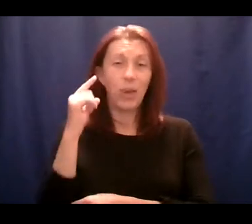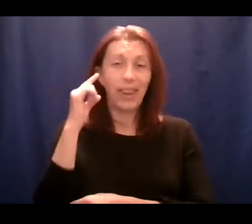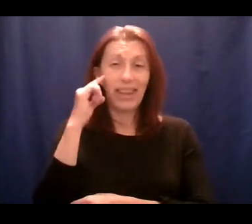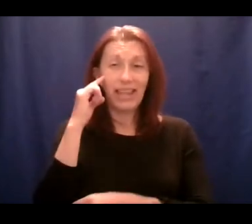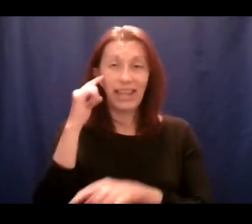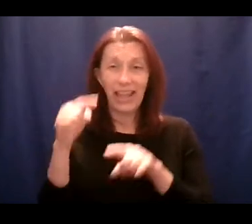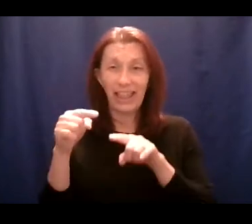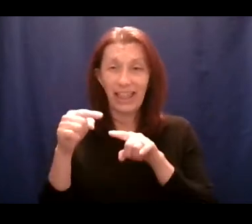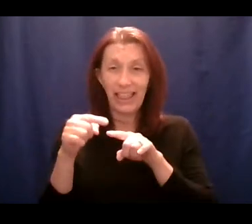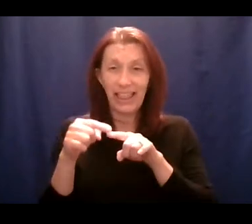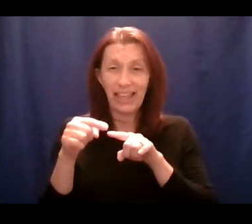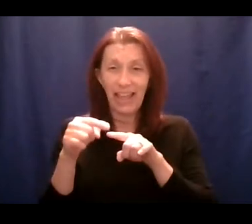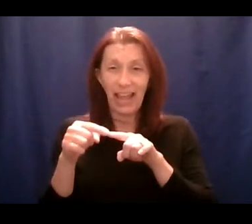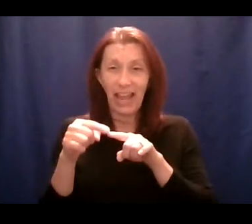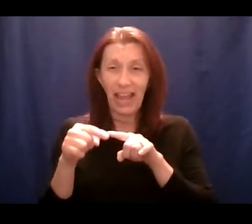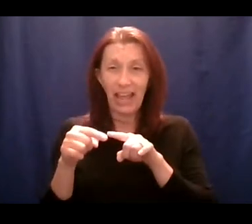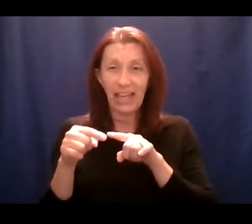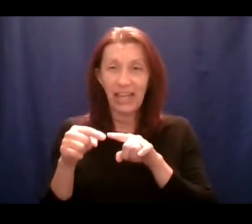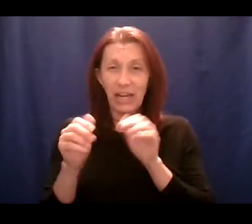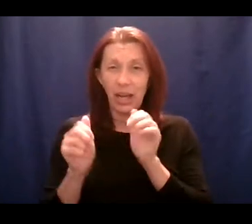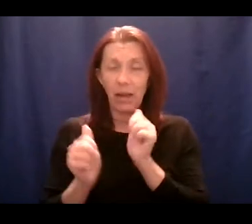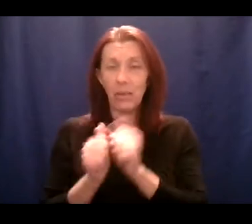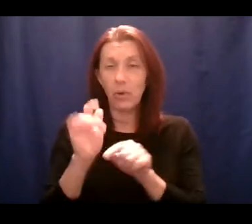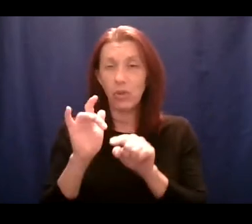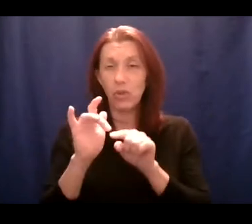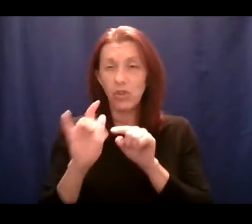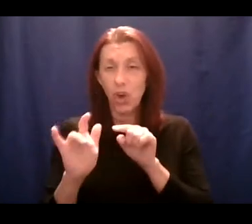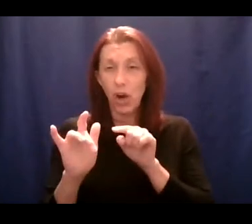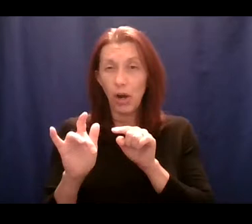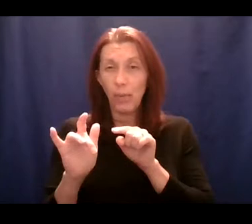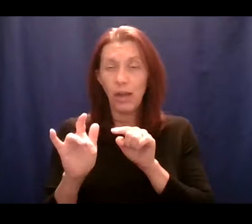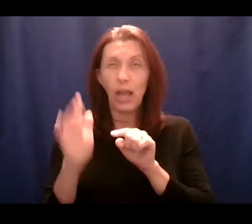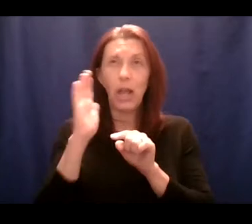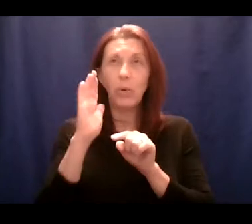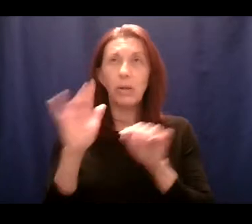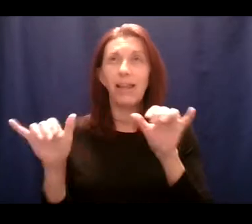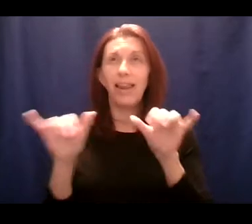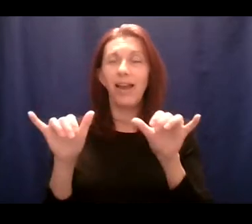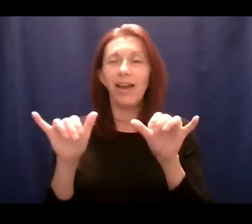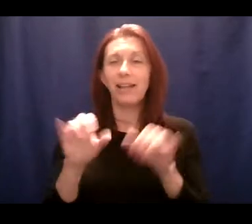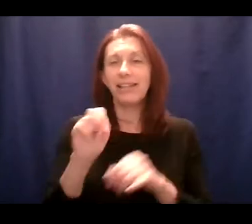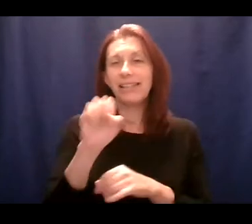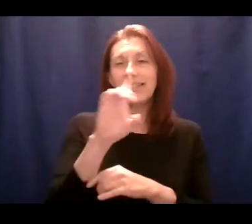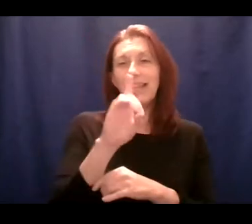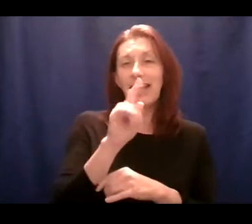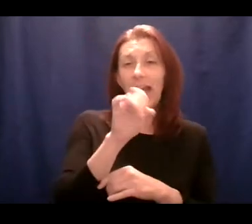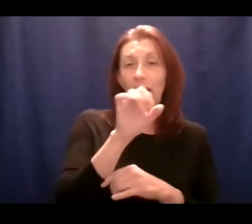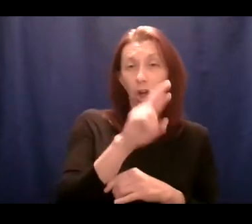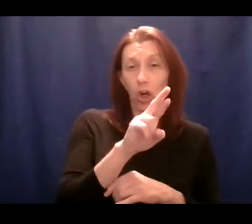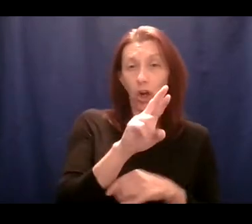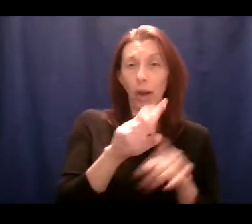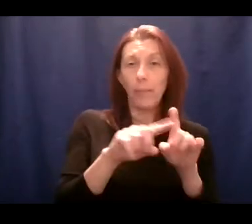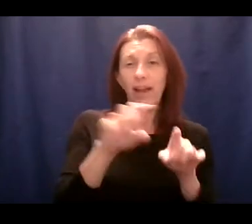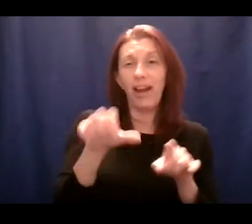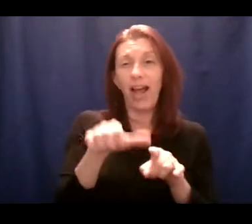you'd probably look at one of those fish-eating sharks like the sand tiger shark as we were taking a peek. They have a really sharp